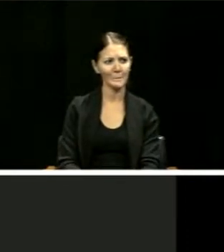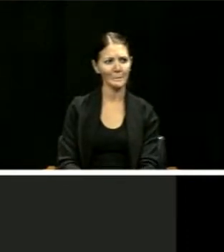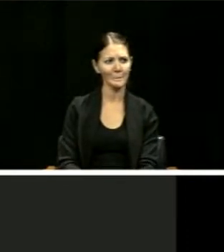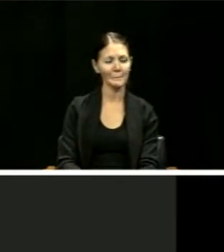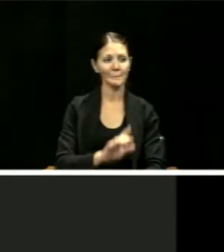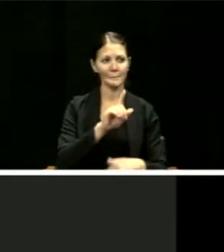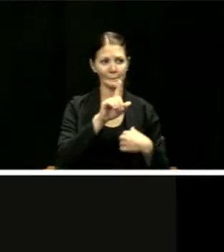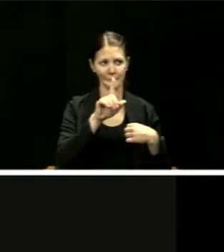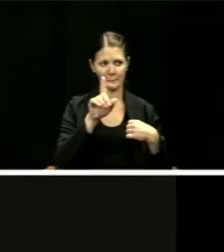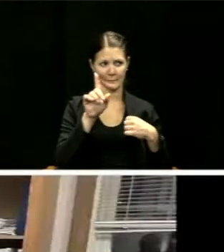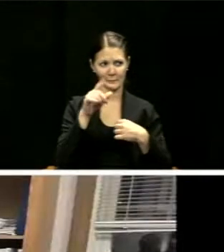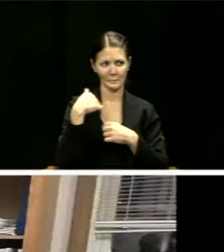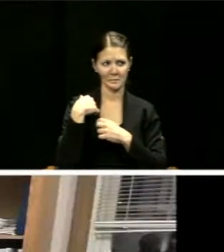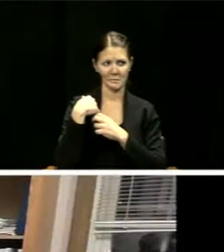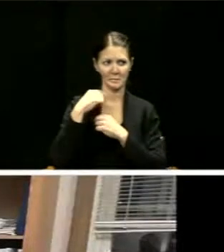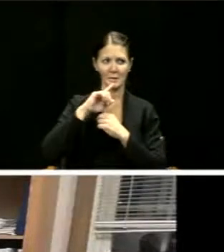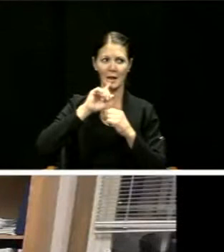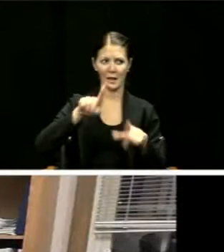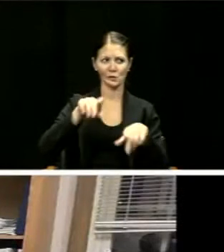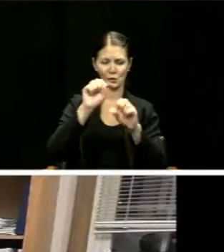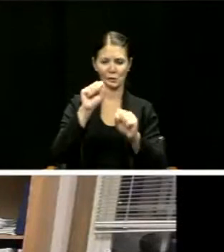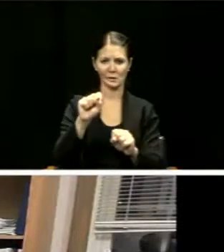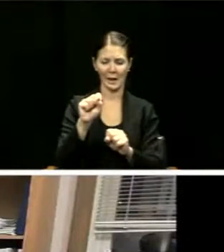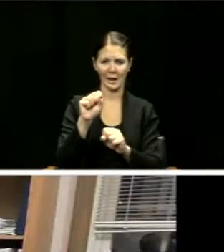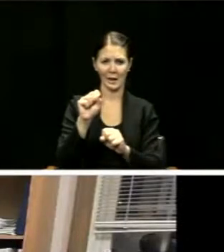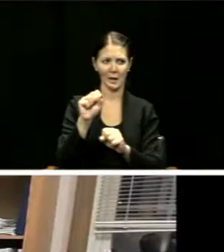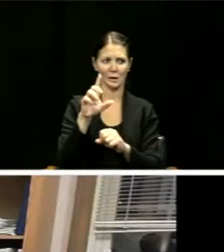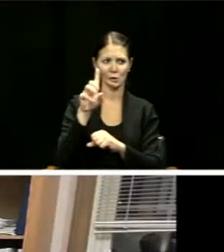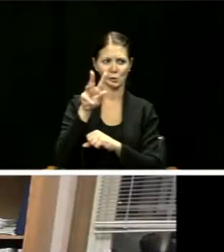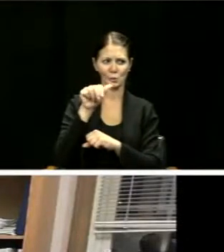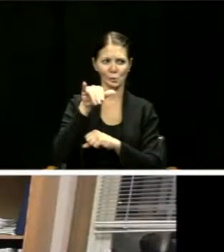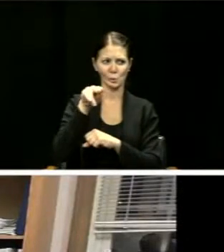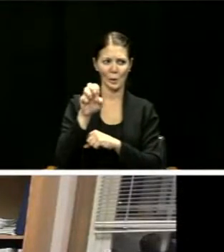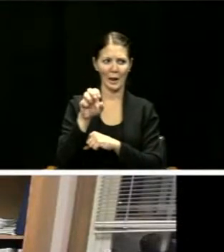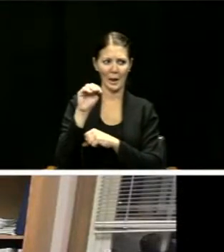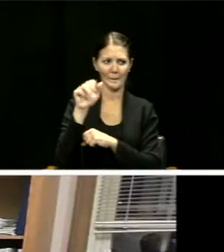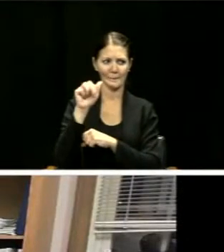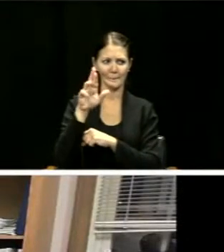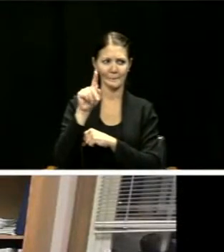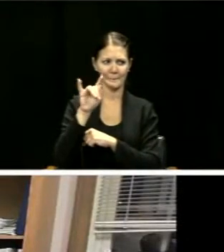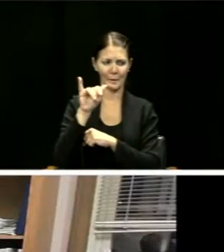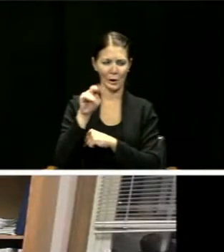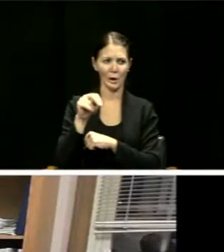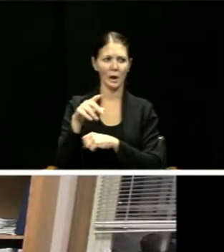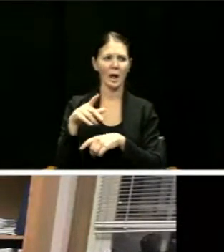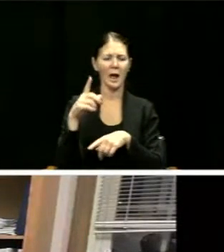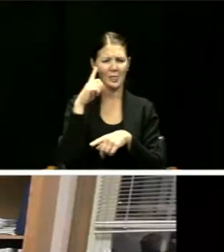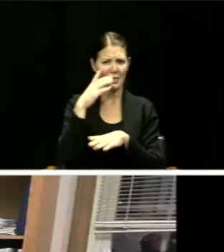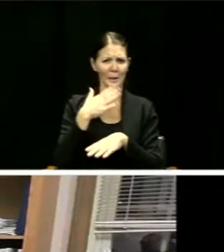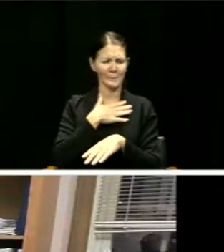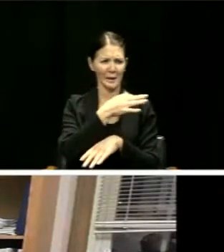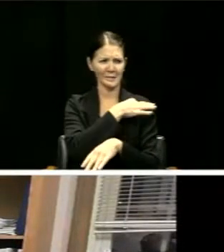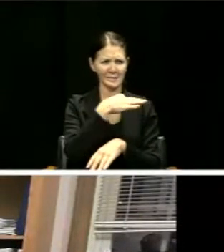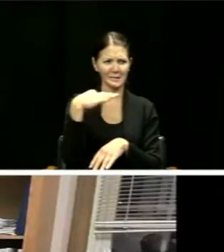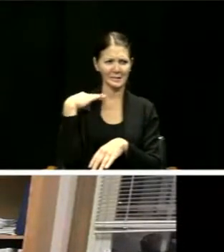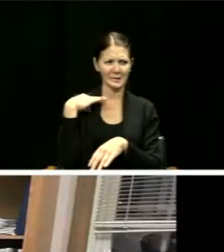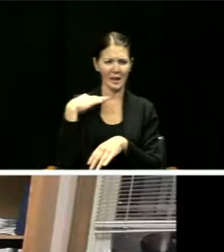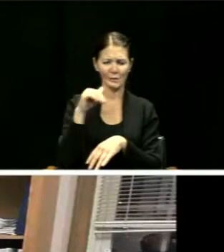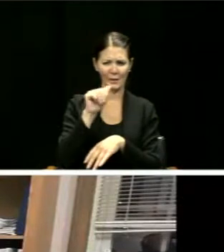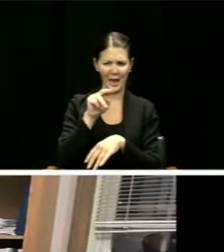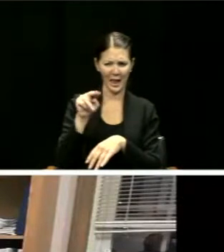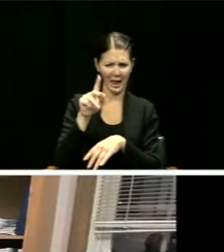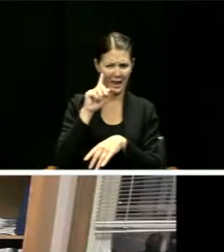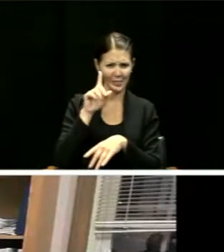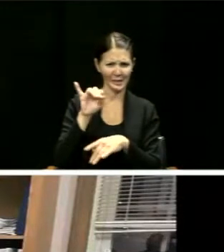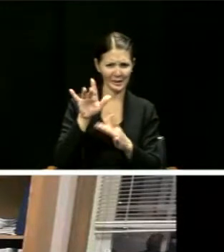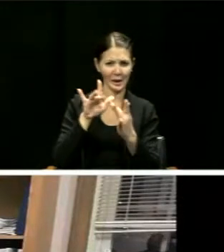I can answer this one. It's Dwayne Martin, West Hartford Town Engineer, and I believe my staff has been in contact with you.